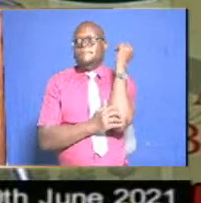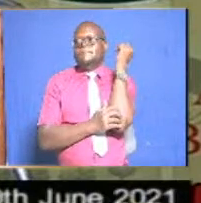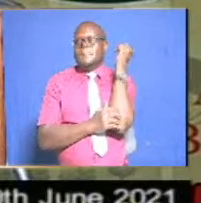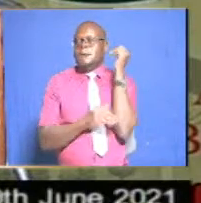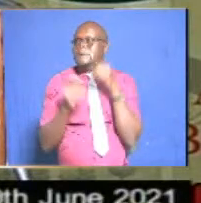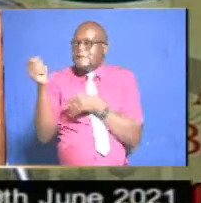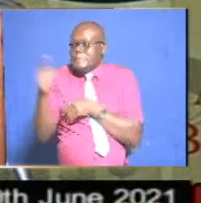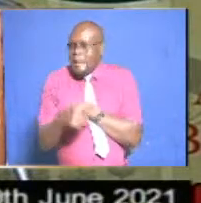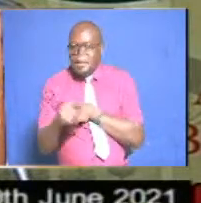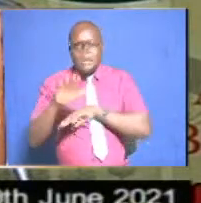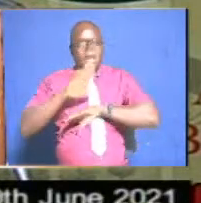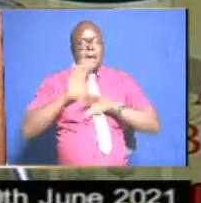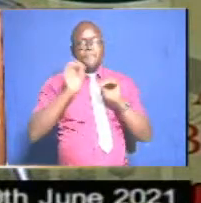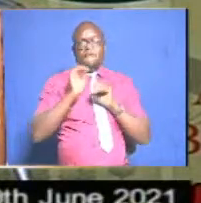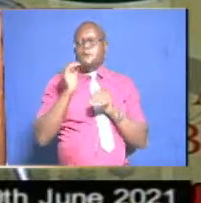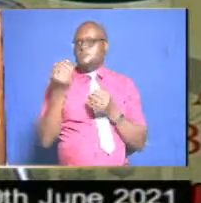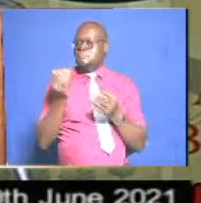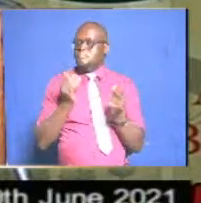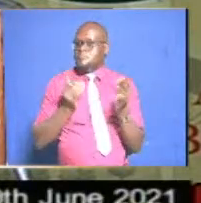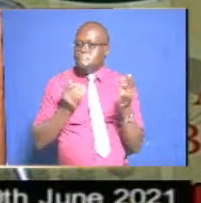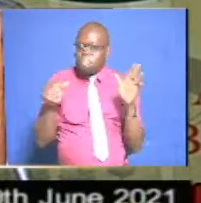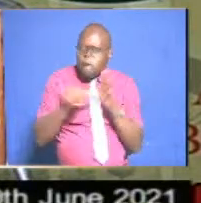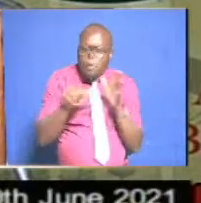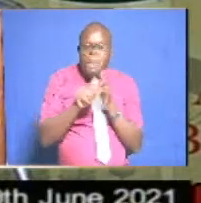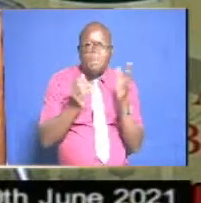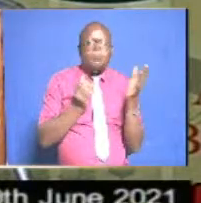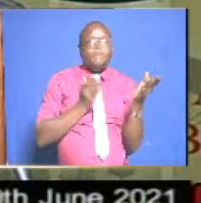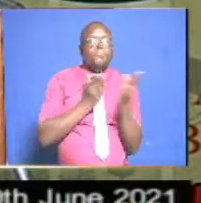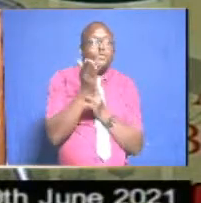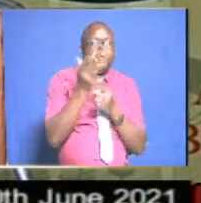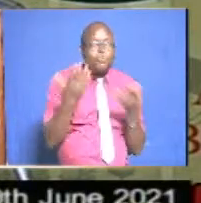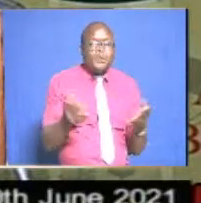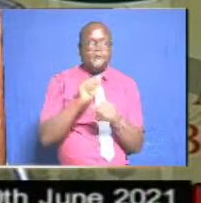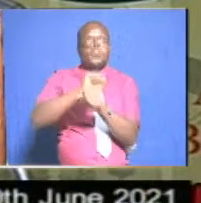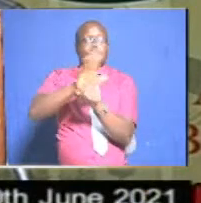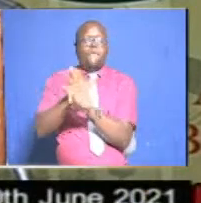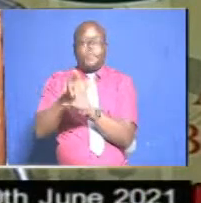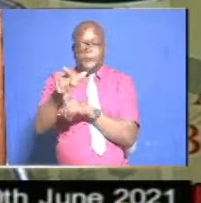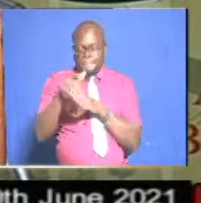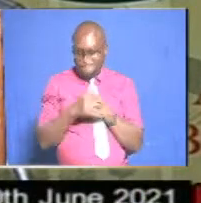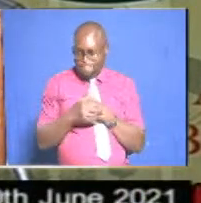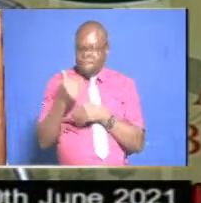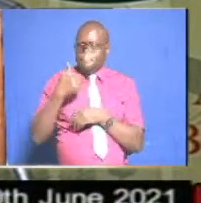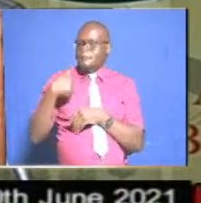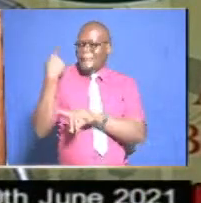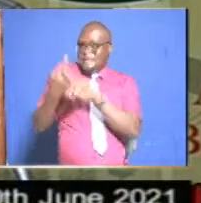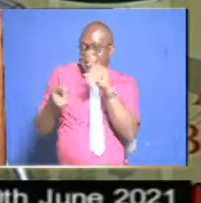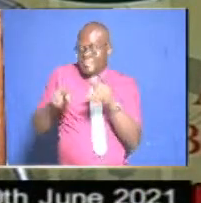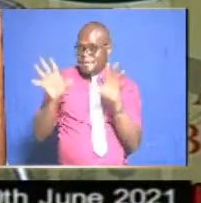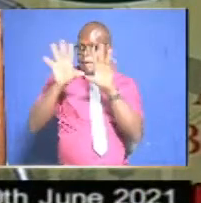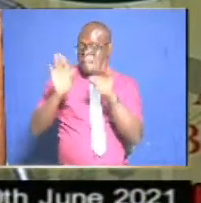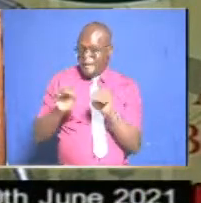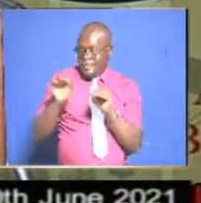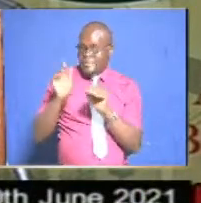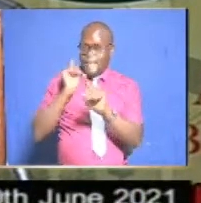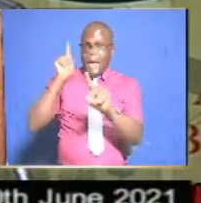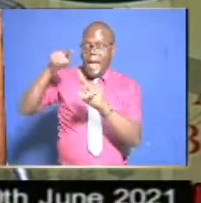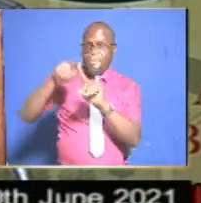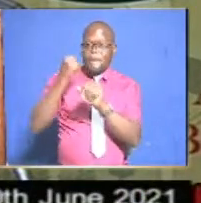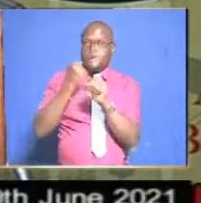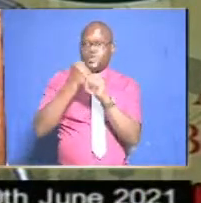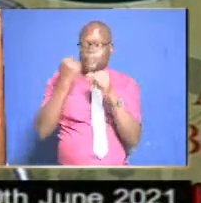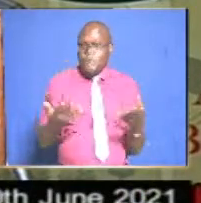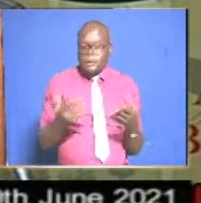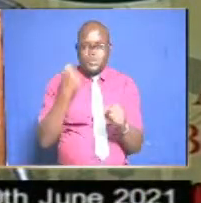levels that have been aggravated by the COVID-19 pandemic. Our rallying call in this year's budget is therefore